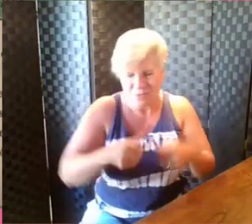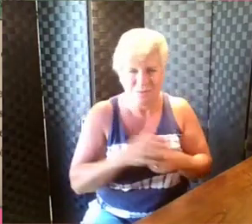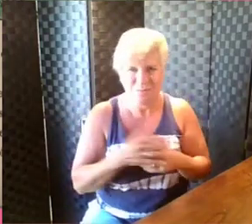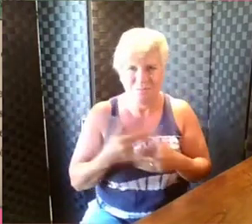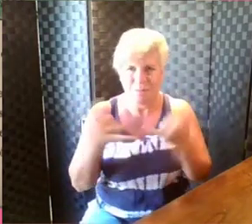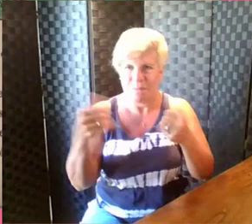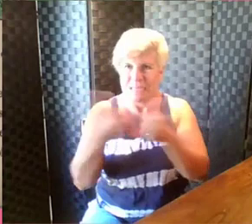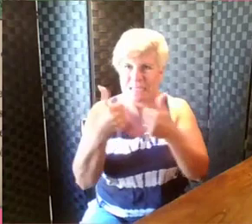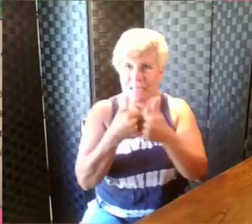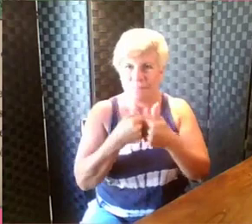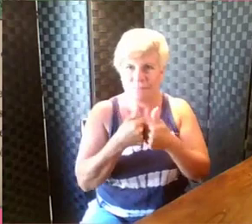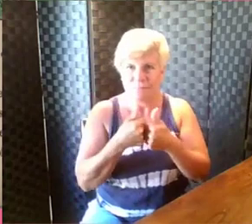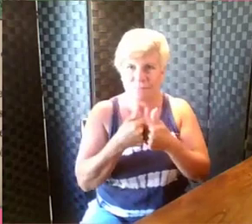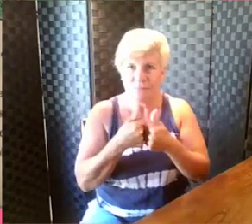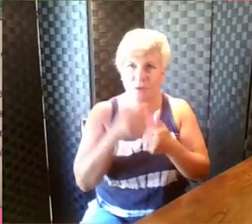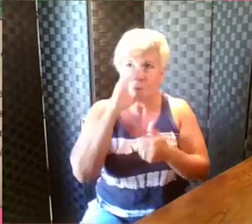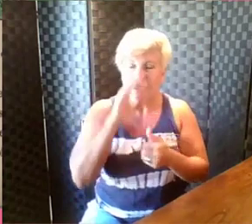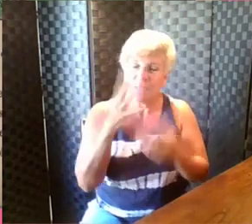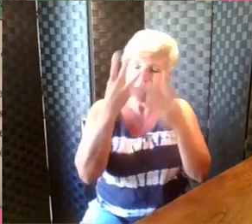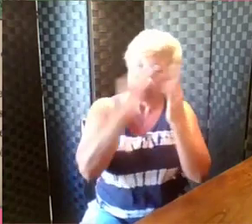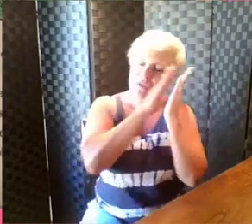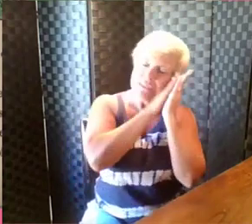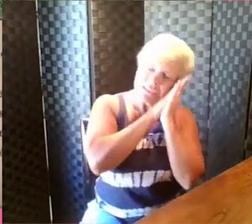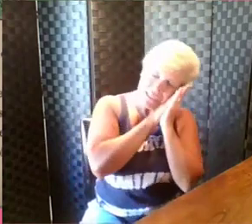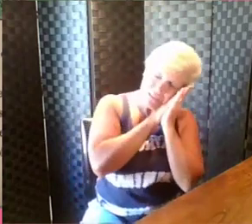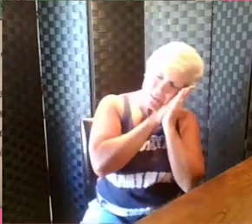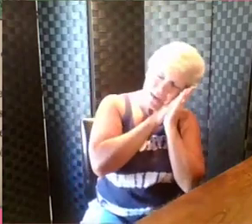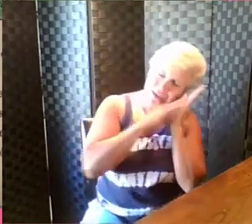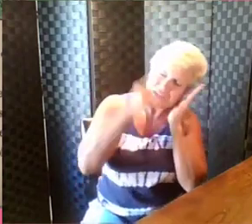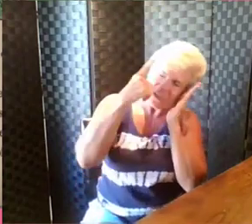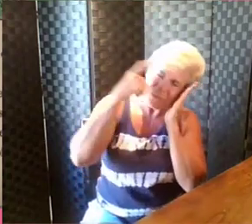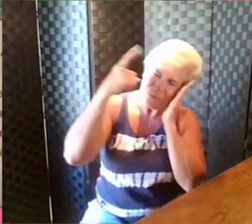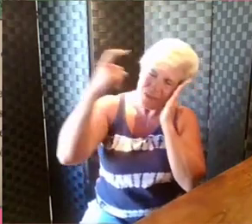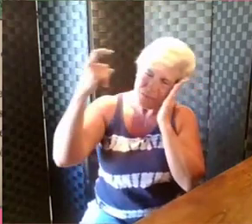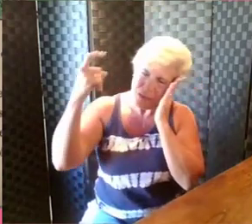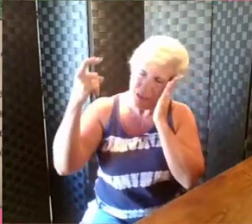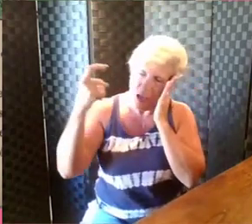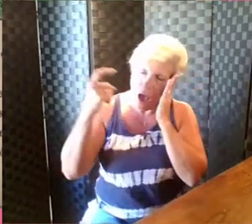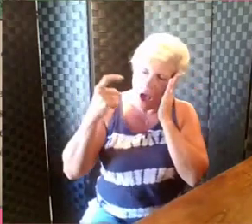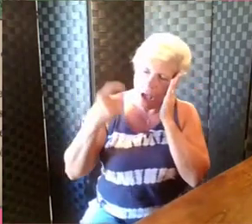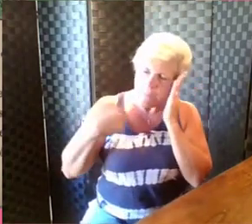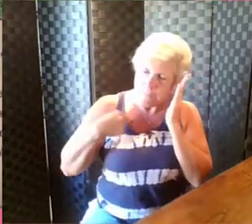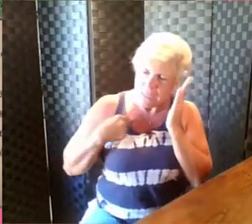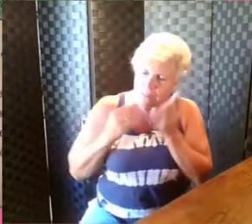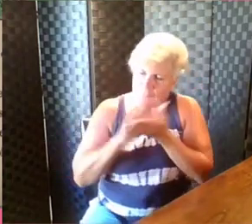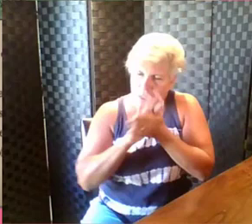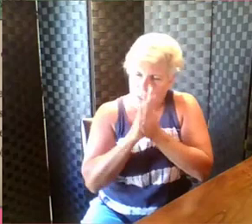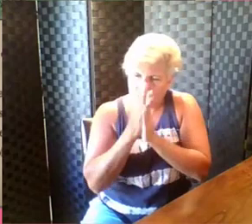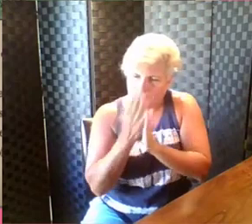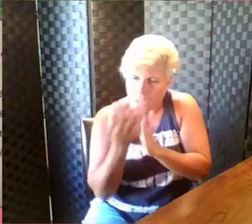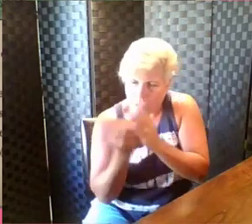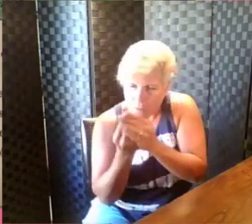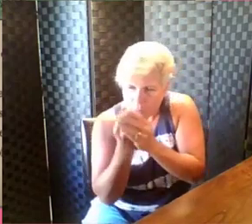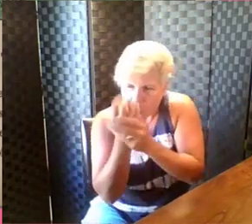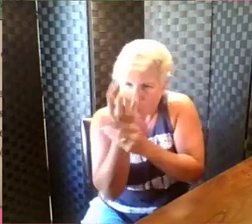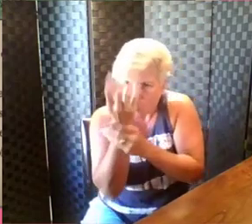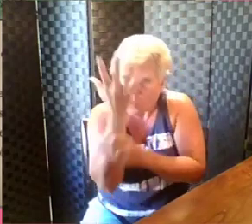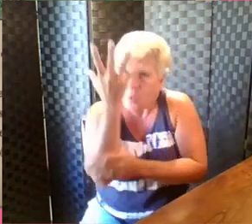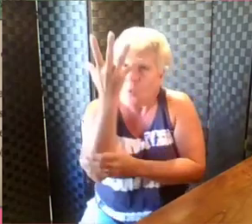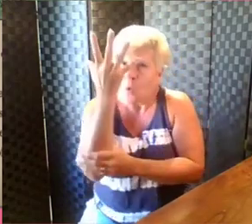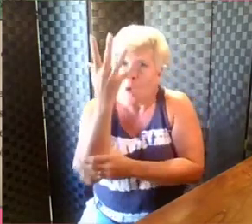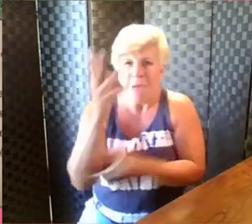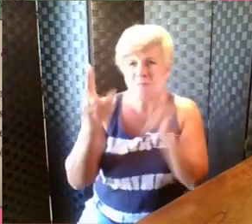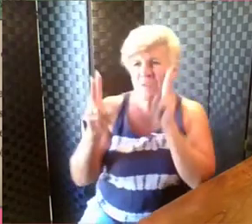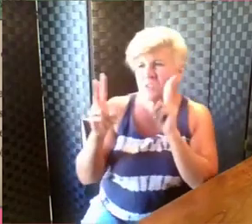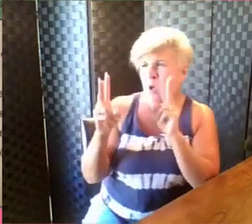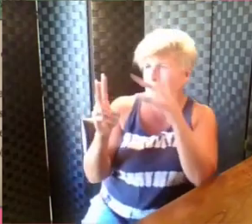dreamed that she really was a chrysanthemum. She sprouted leaves and petals, Victoria picked her and plucked the leaves and petals one by